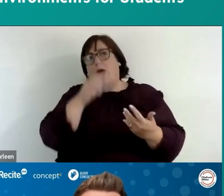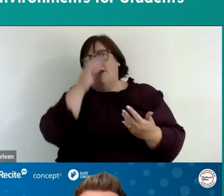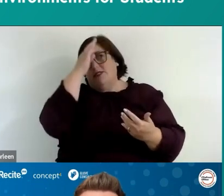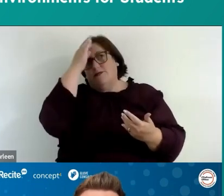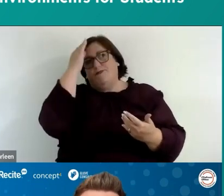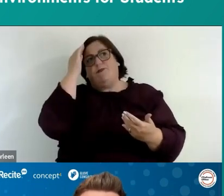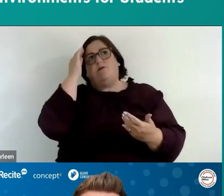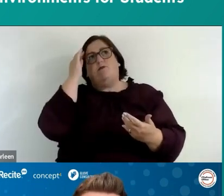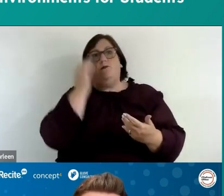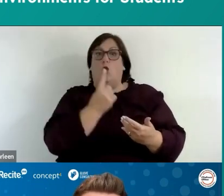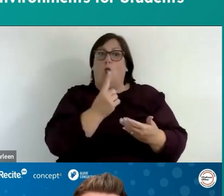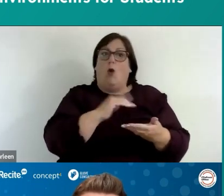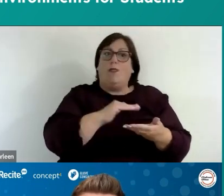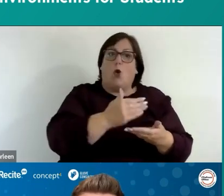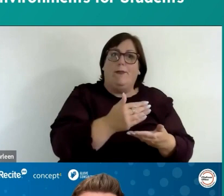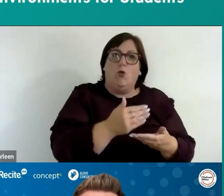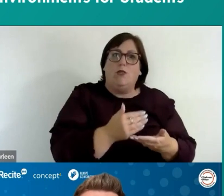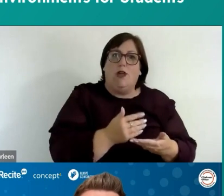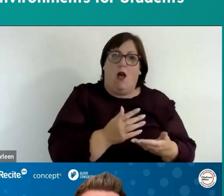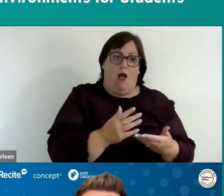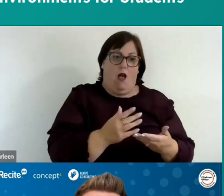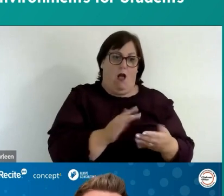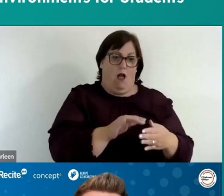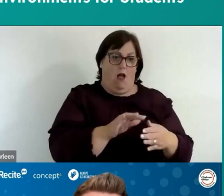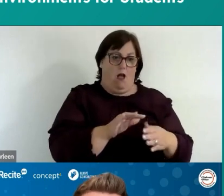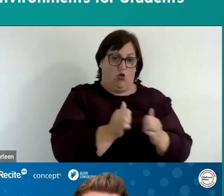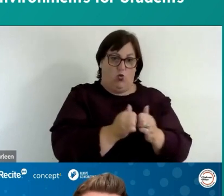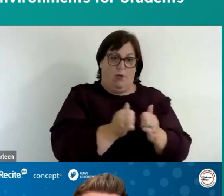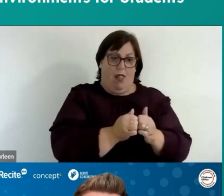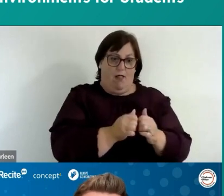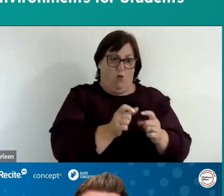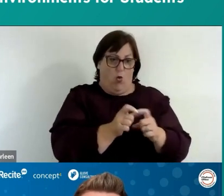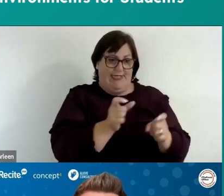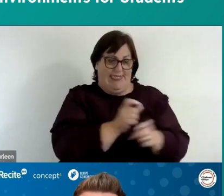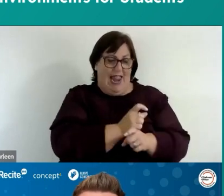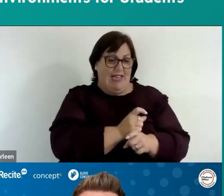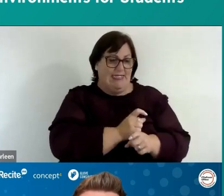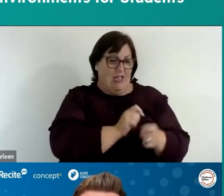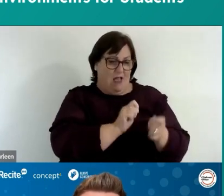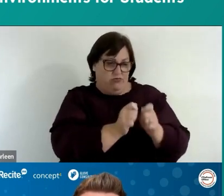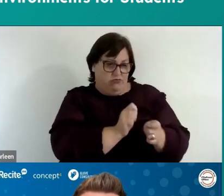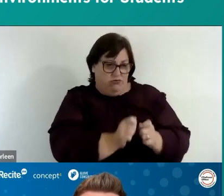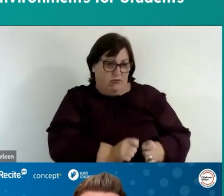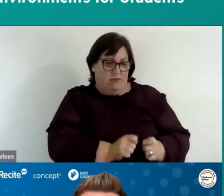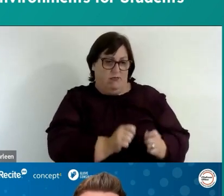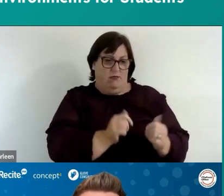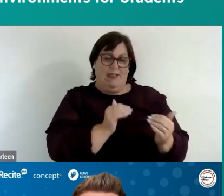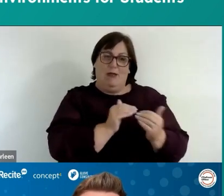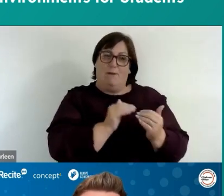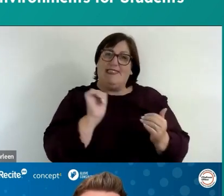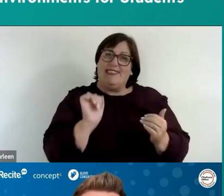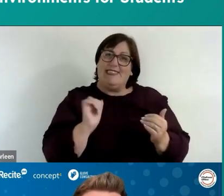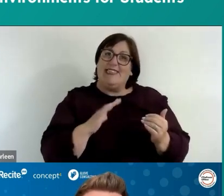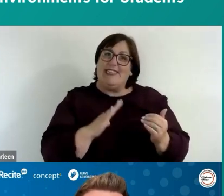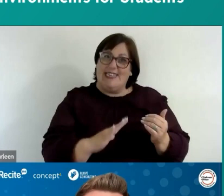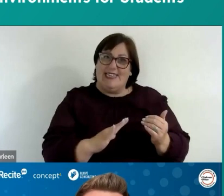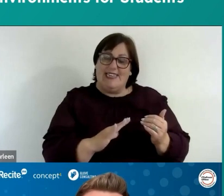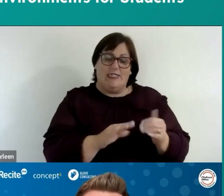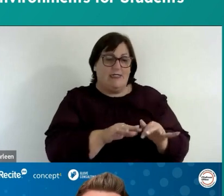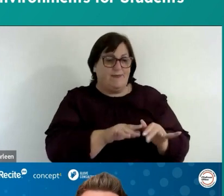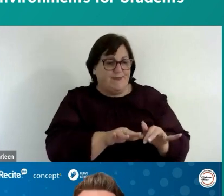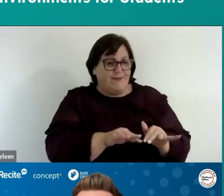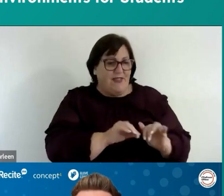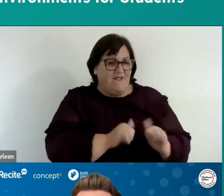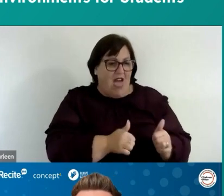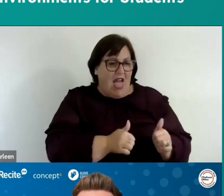relied on to read large bits of text or to look at complicated sentences or questions was taken away